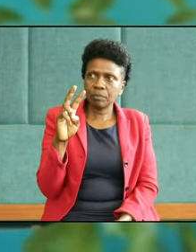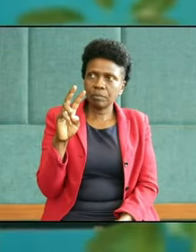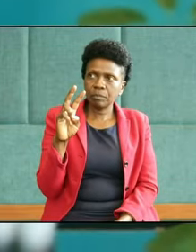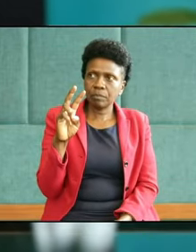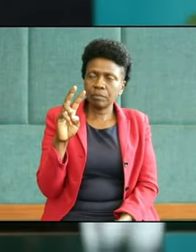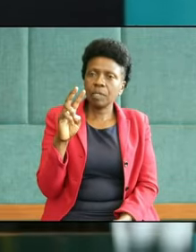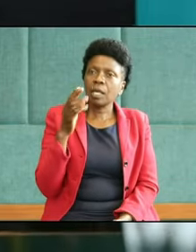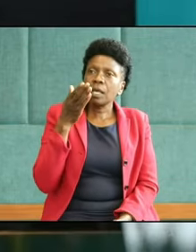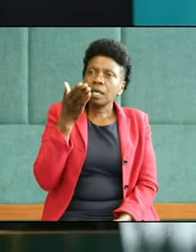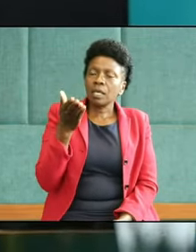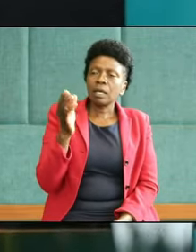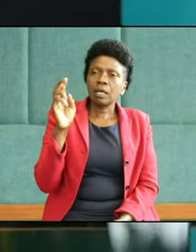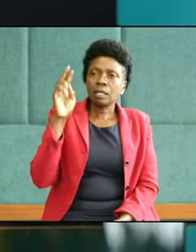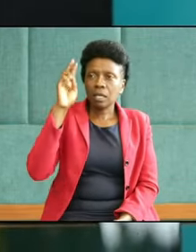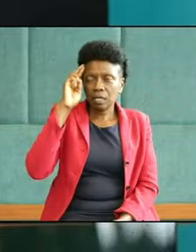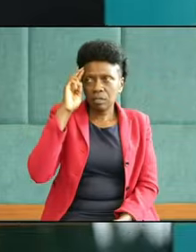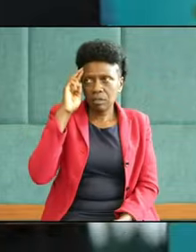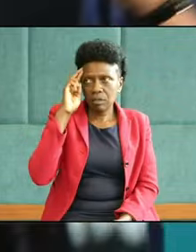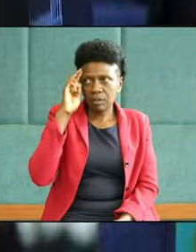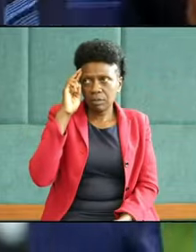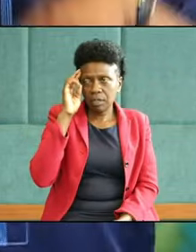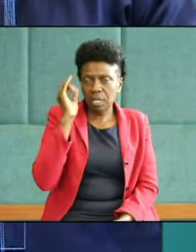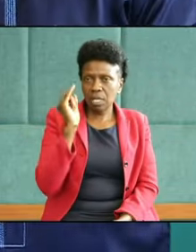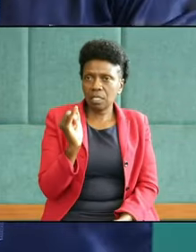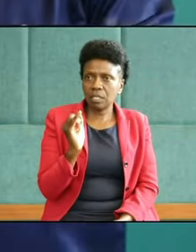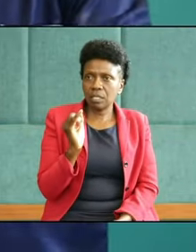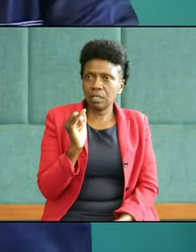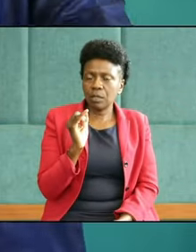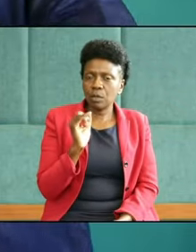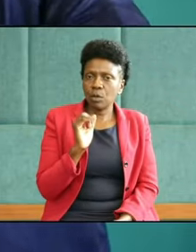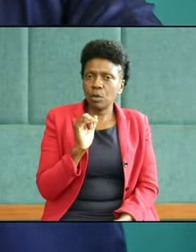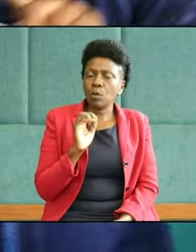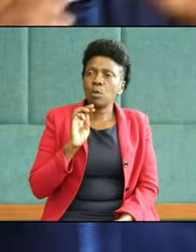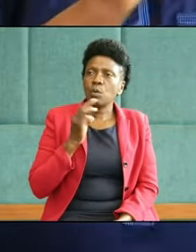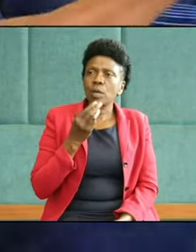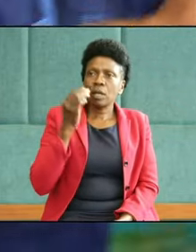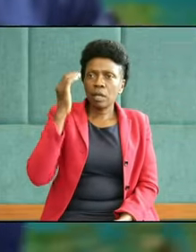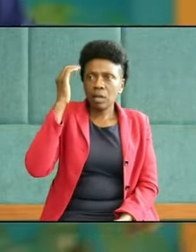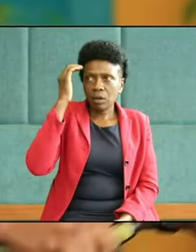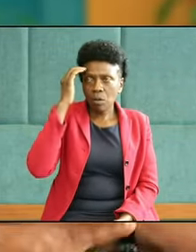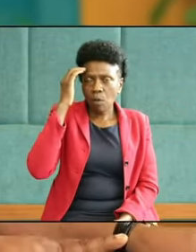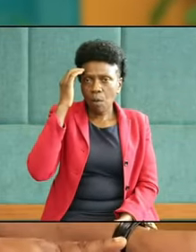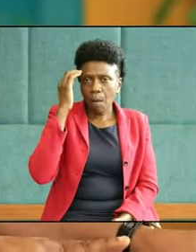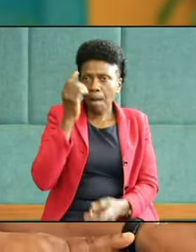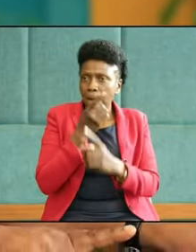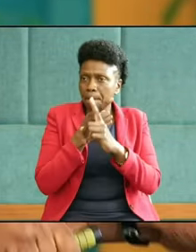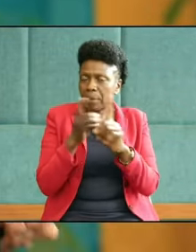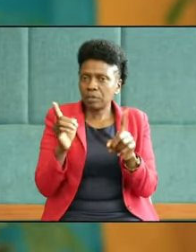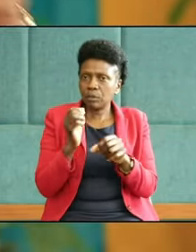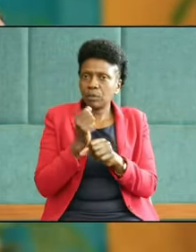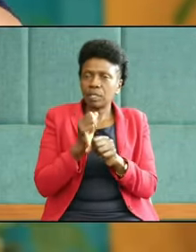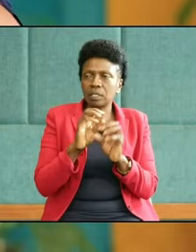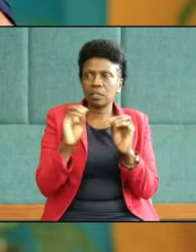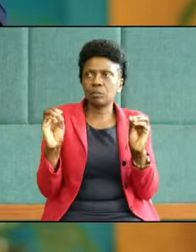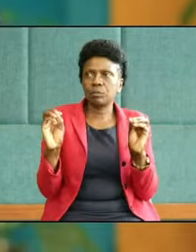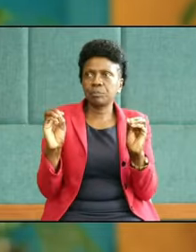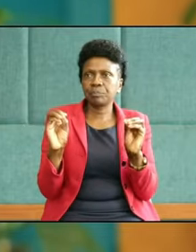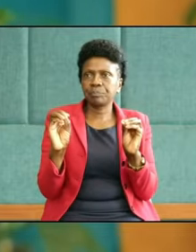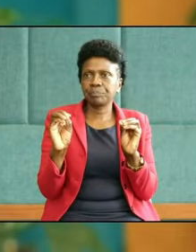The reason is we know this, but we don't fully believe it.